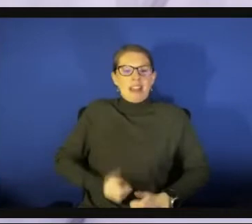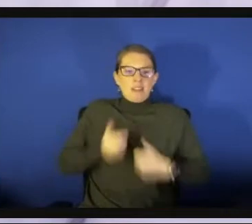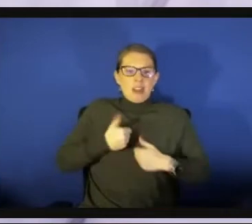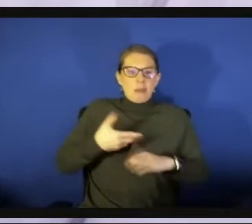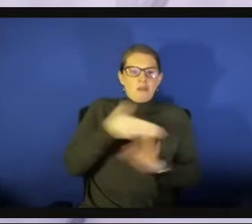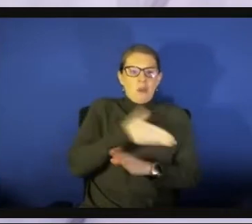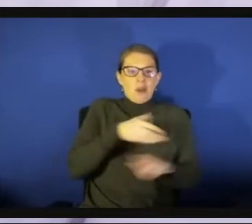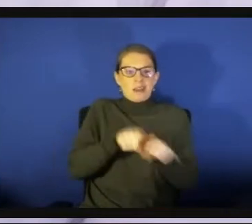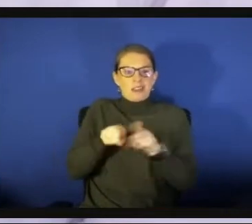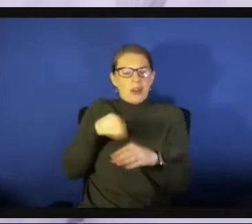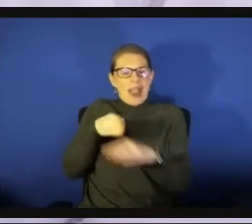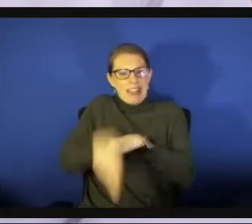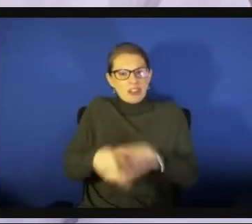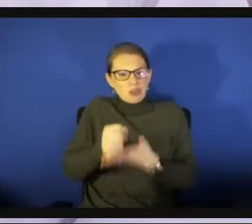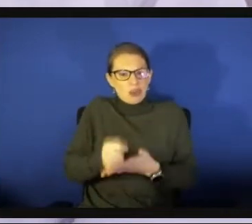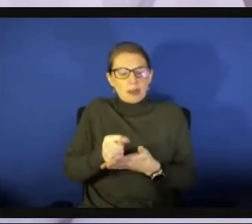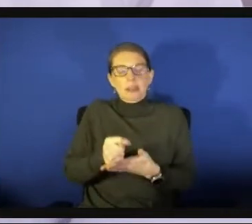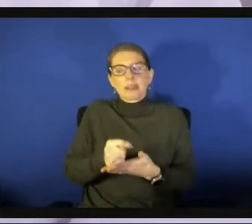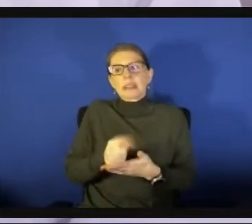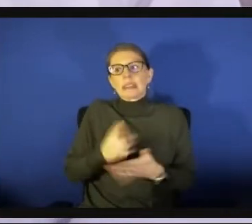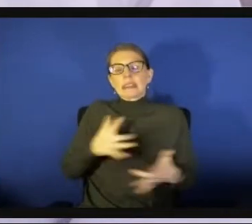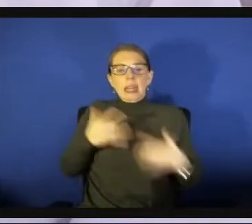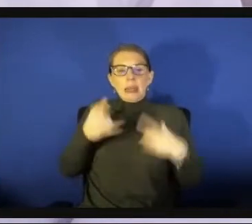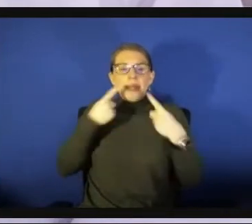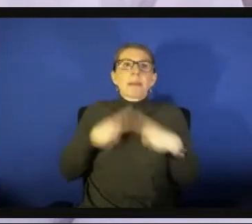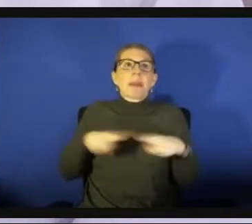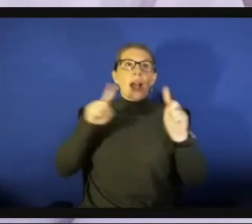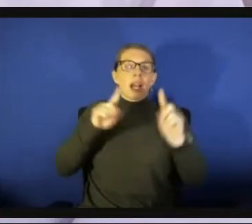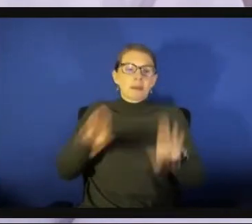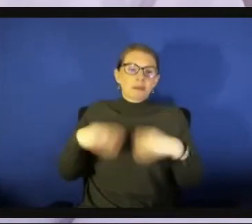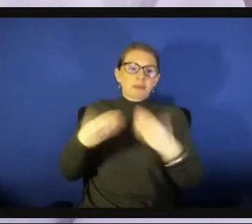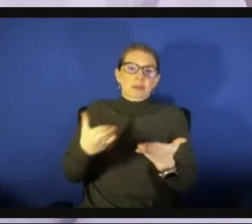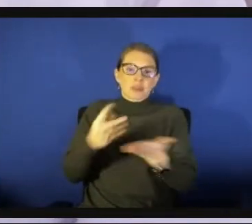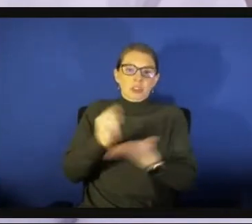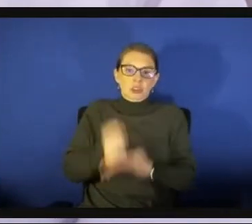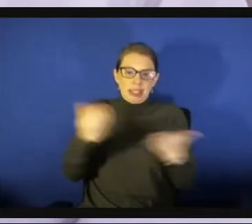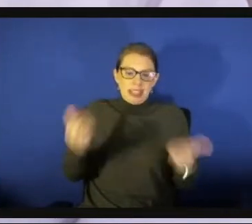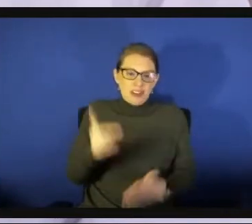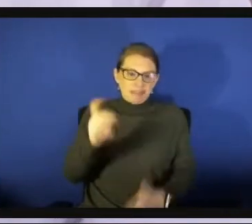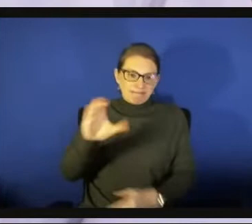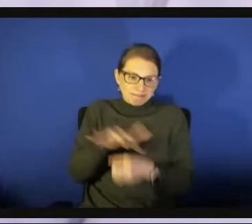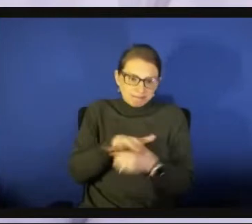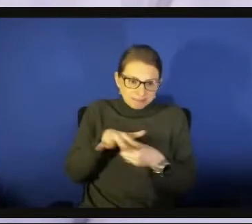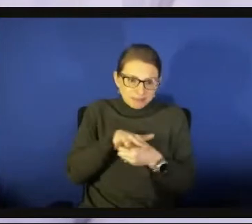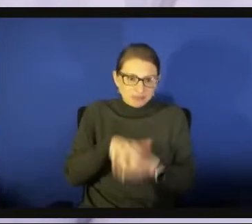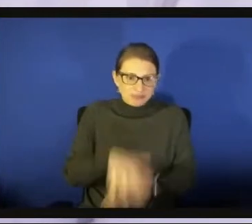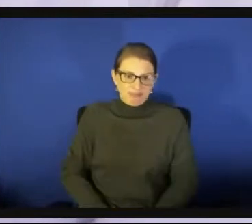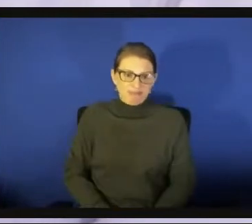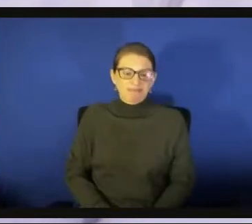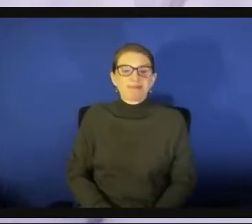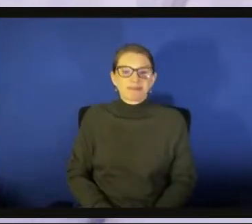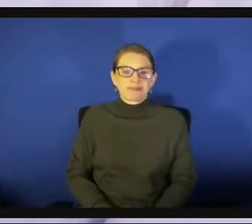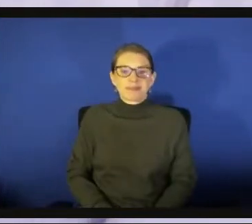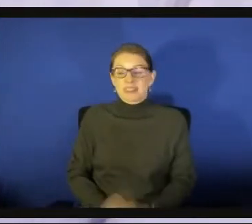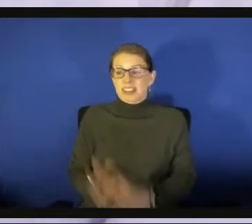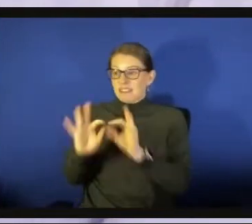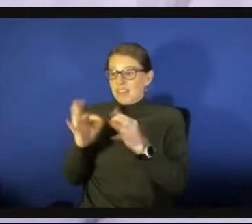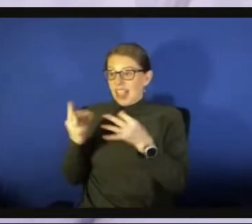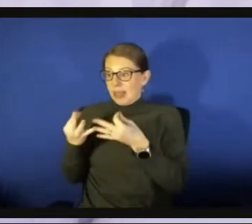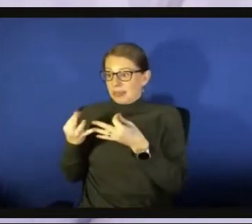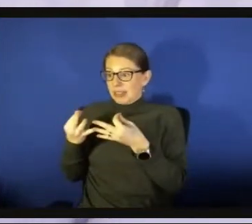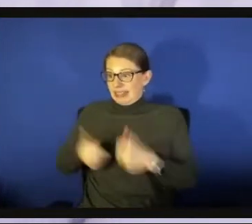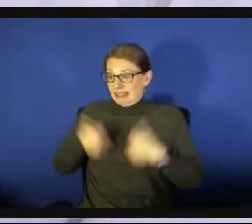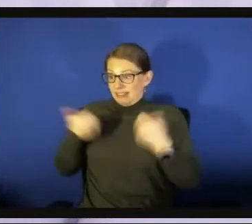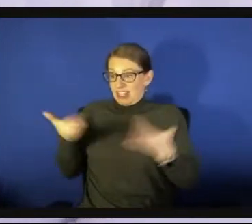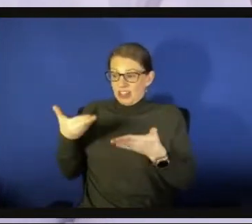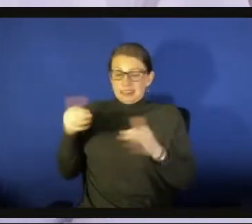able to finally offer this treatment right here at home, and to be able to have those families stay closer to home with their